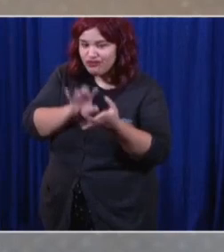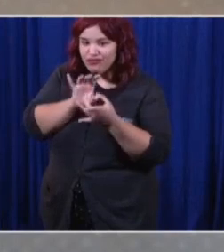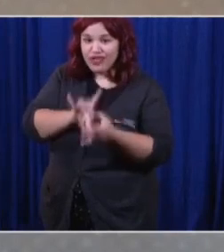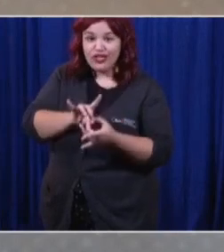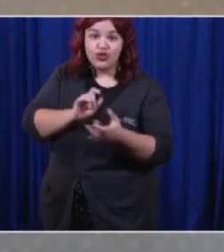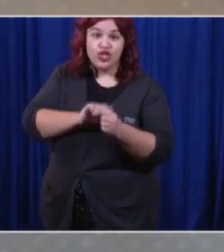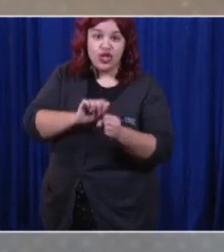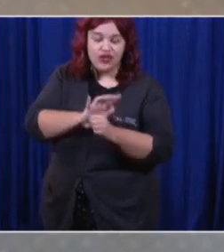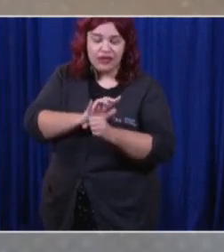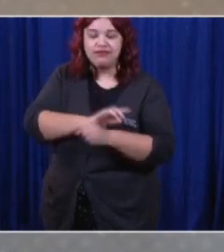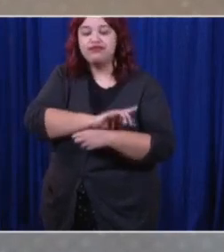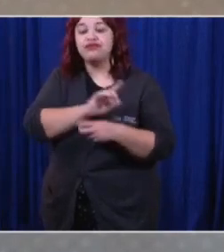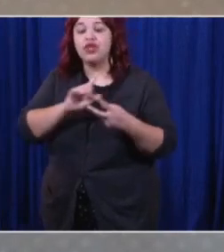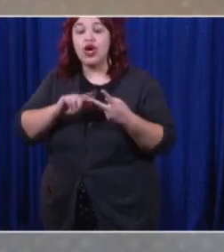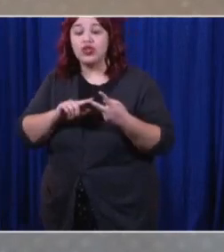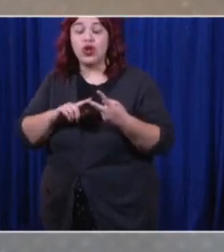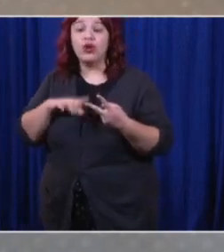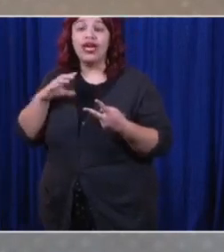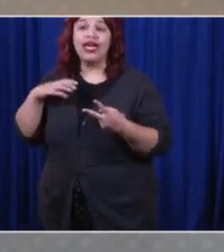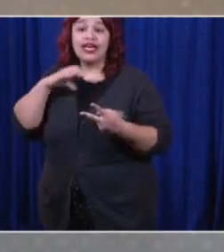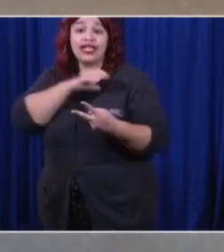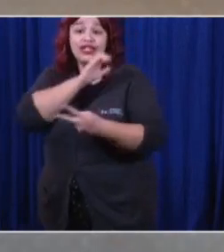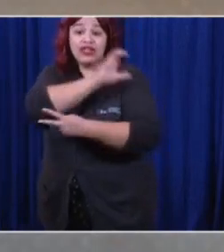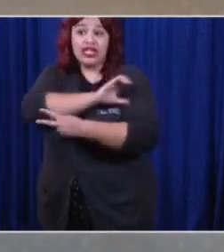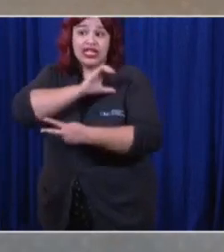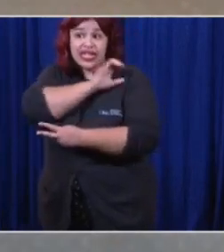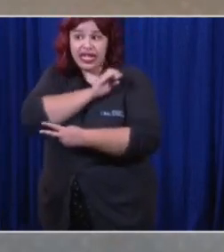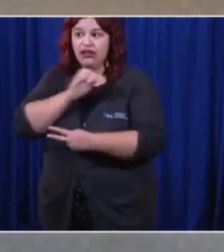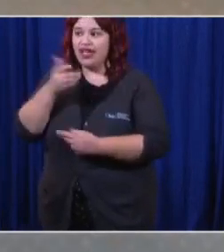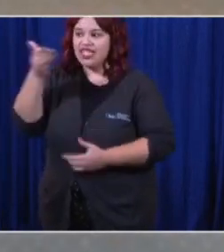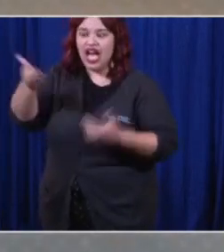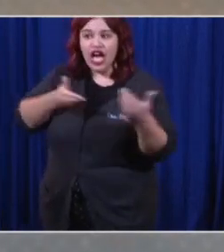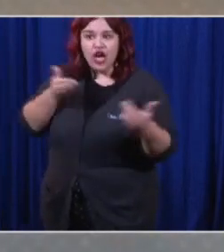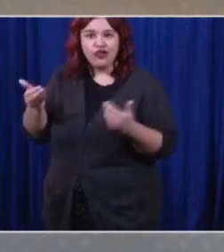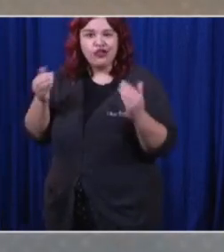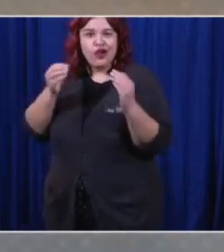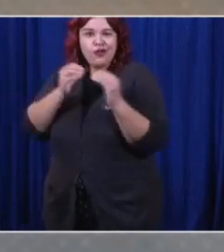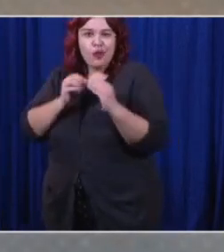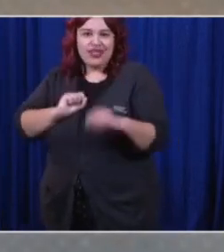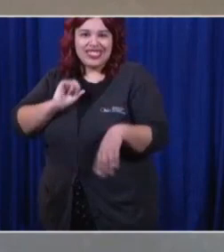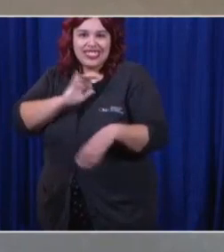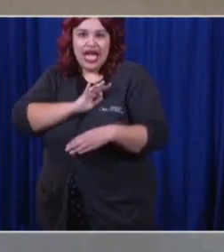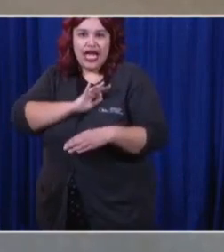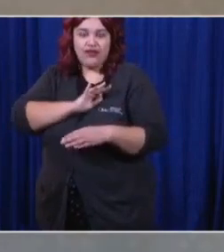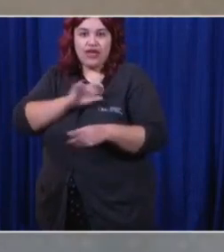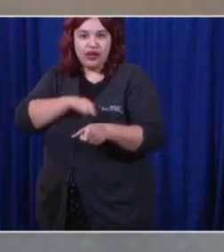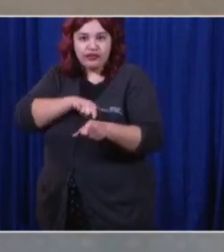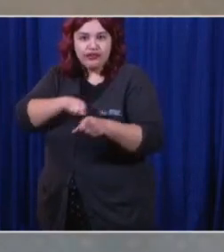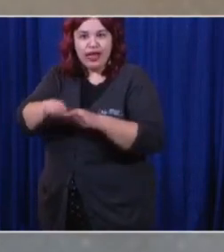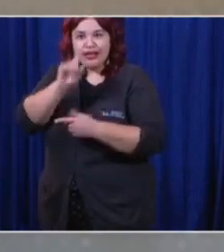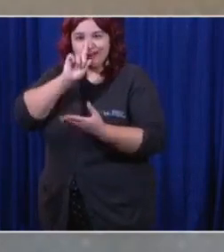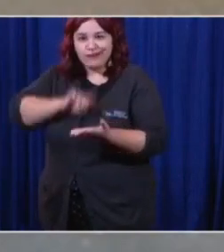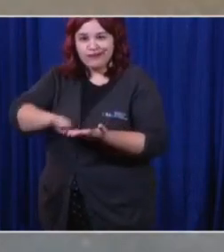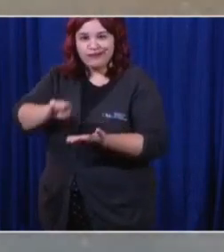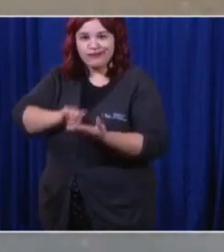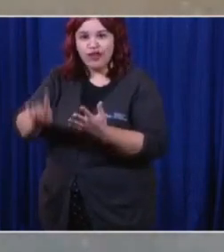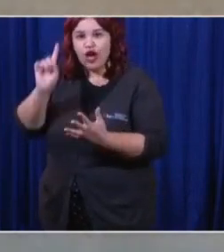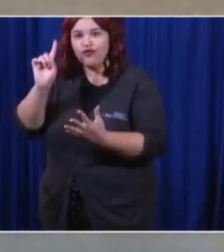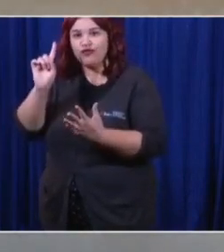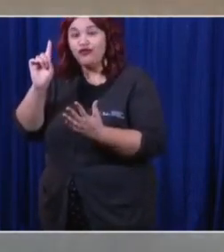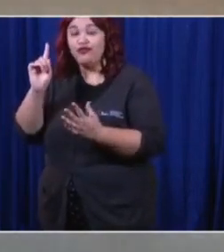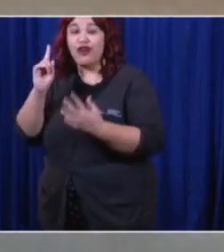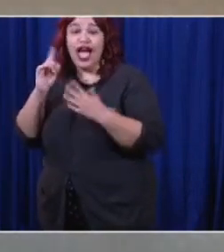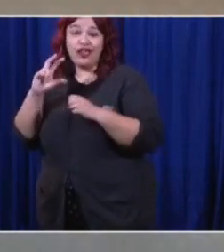significant additions to the Cleveland Clinic staff in terms of investigating viral illness, which I think will benefit the Cleveland Clinic as well as the state of